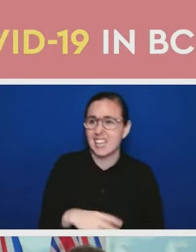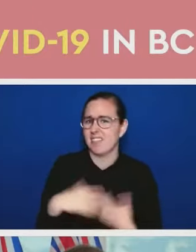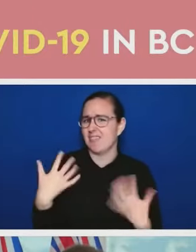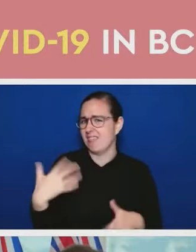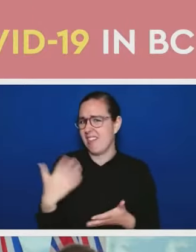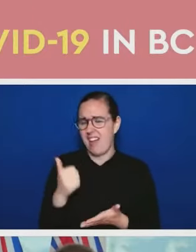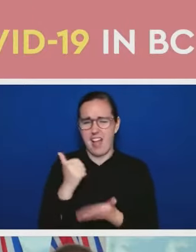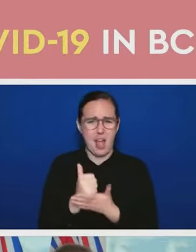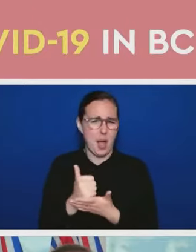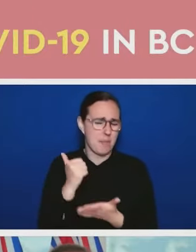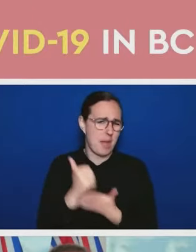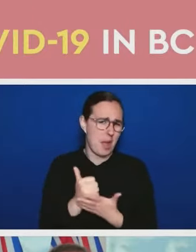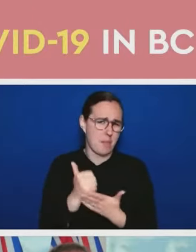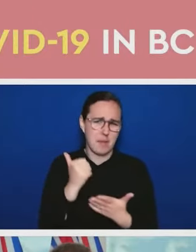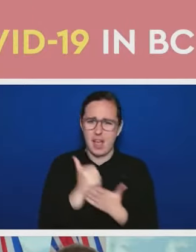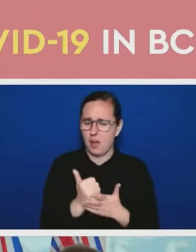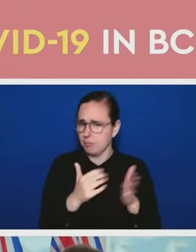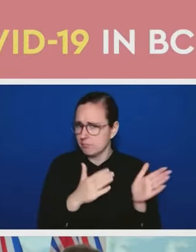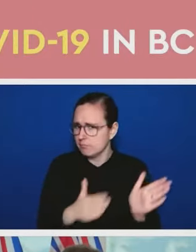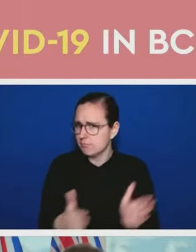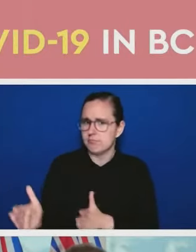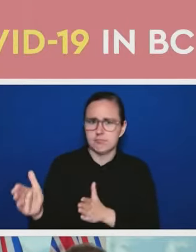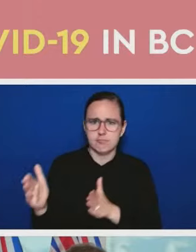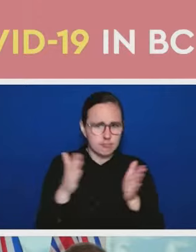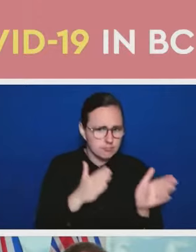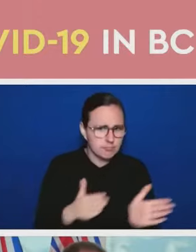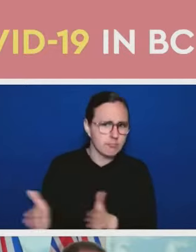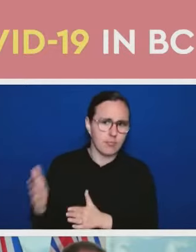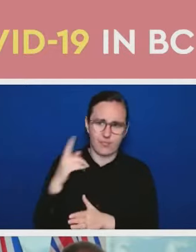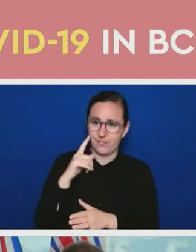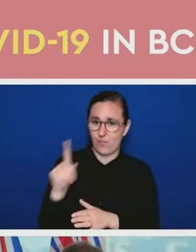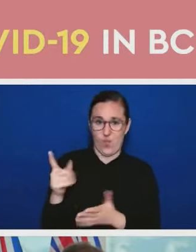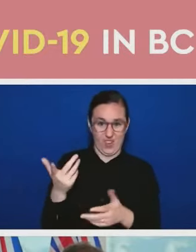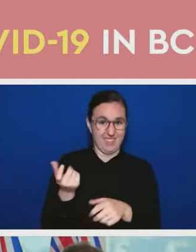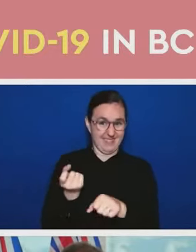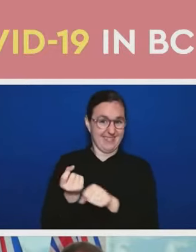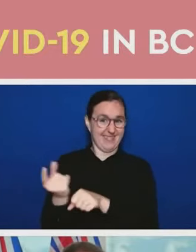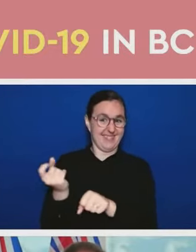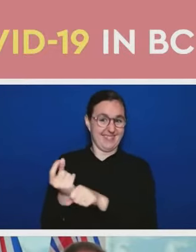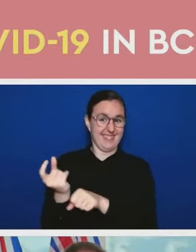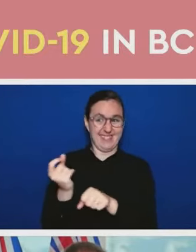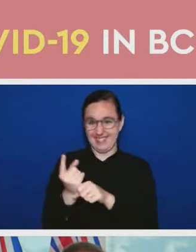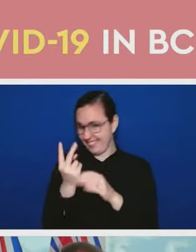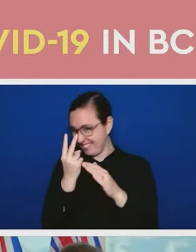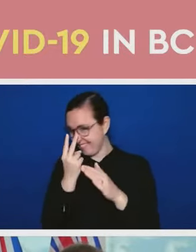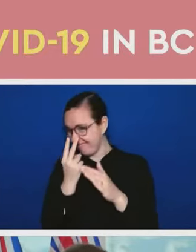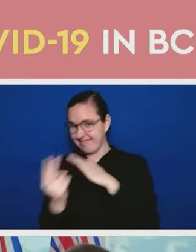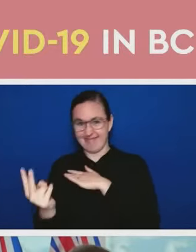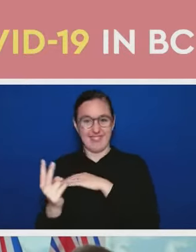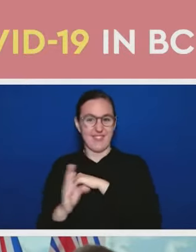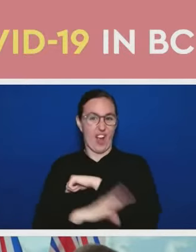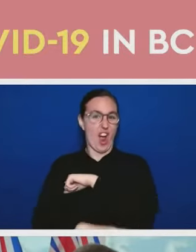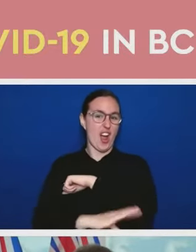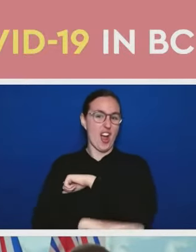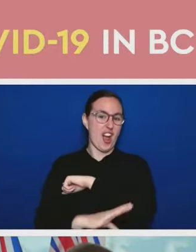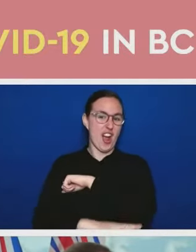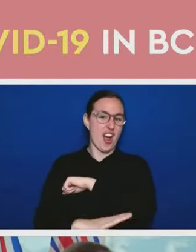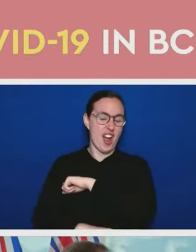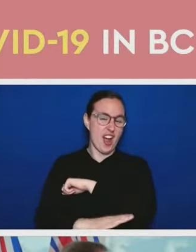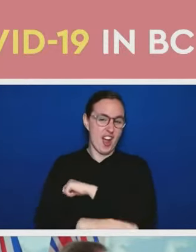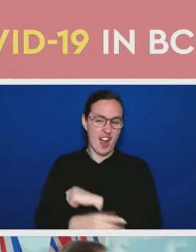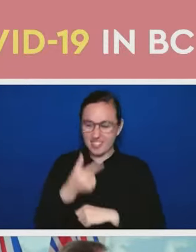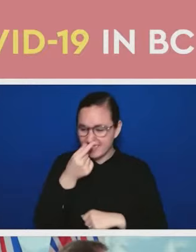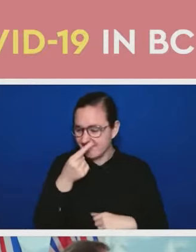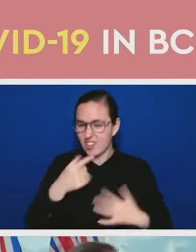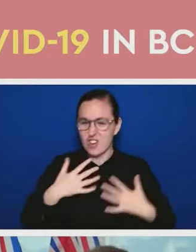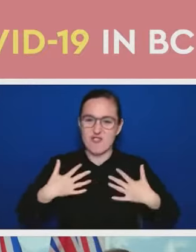and preparing for the challenges of every season of the year, but particularly for fall respiratory illness season. I want to go to the next